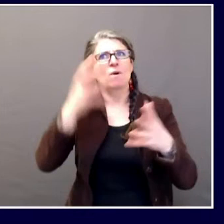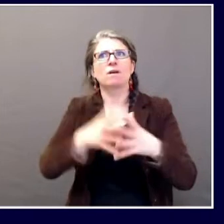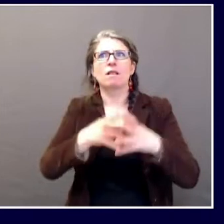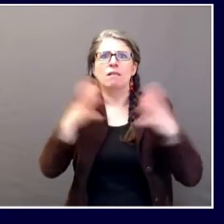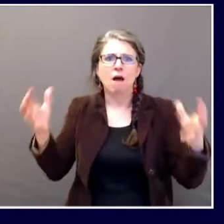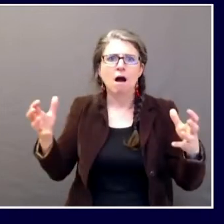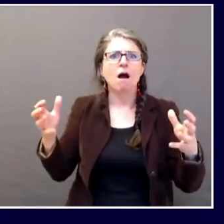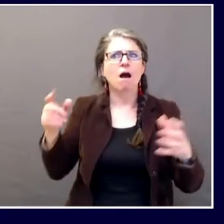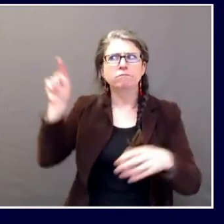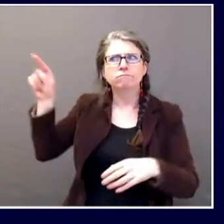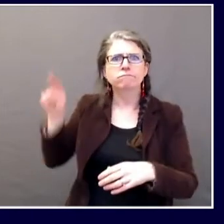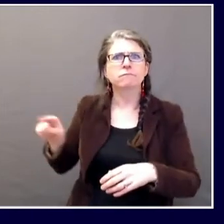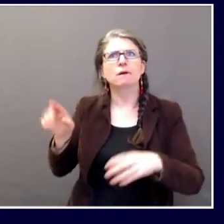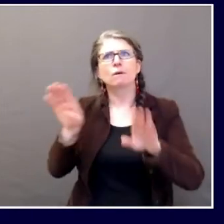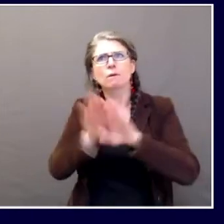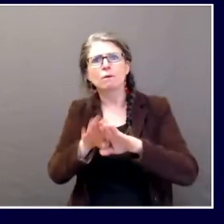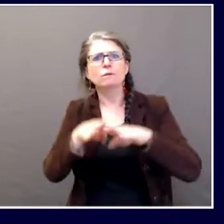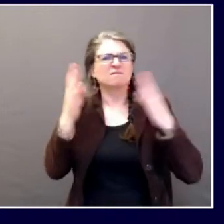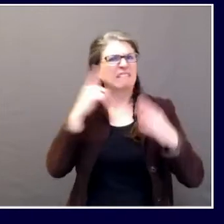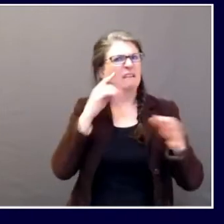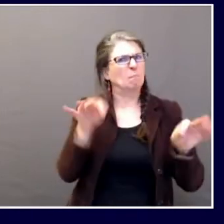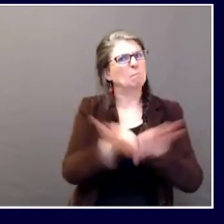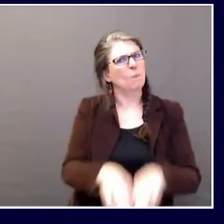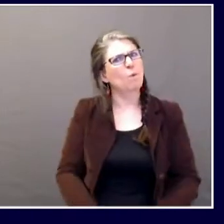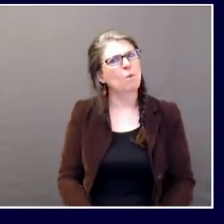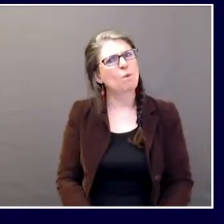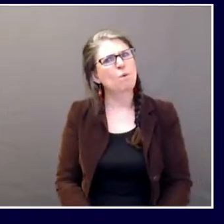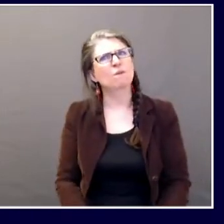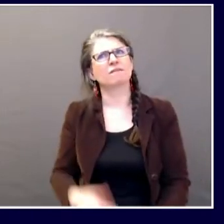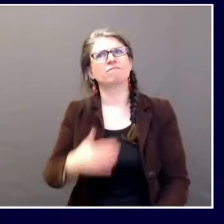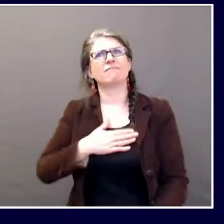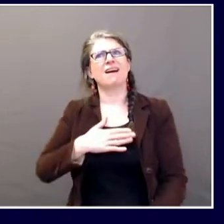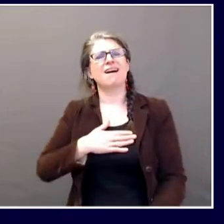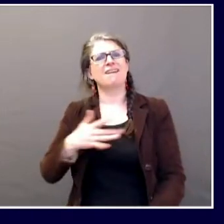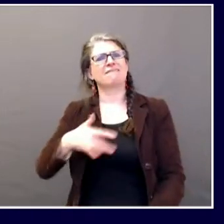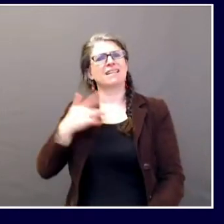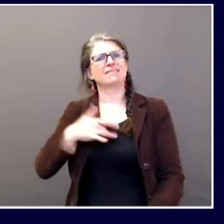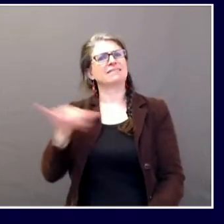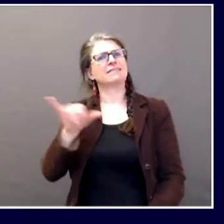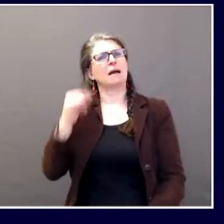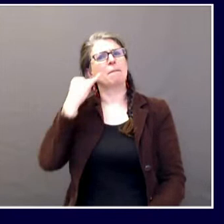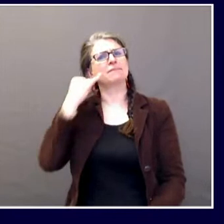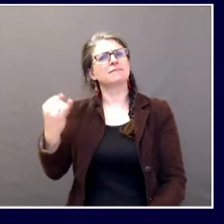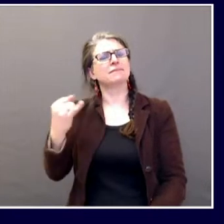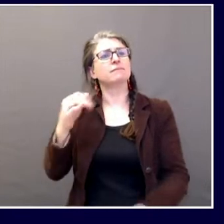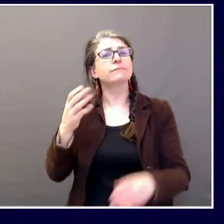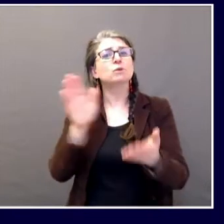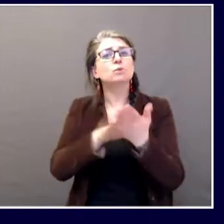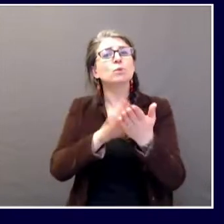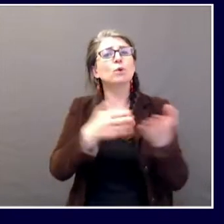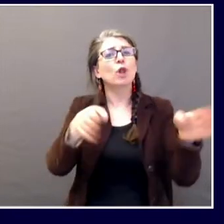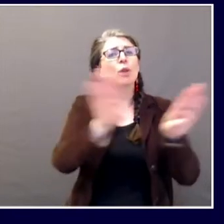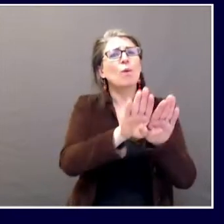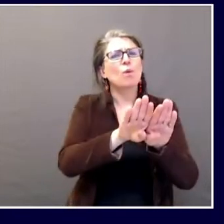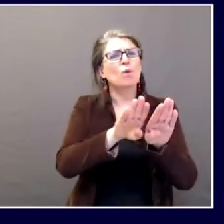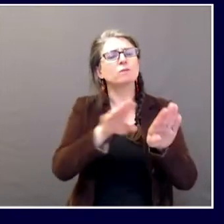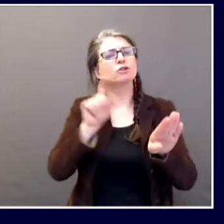is sort of like a school closure list. It's, sort of basically everyone, but we know